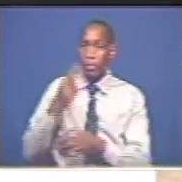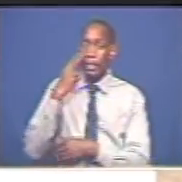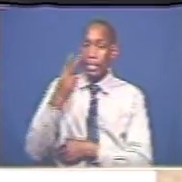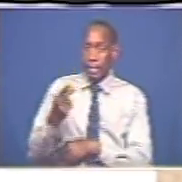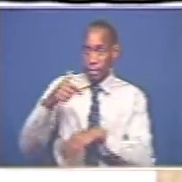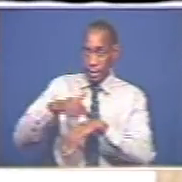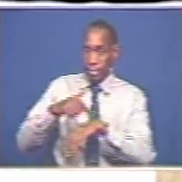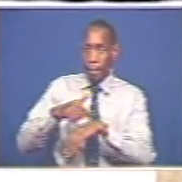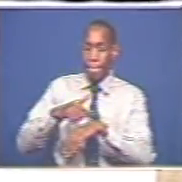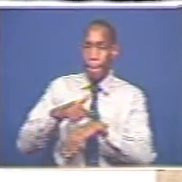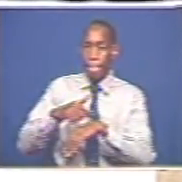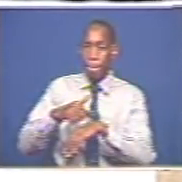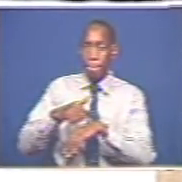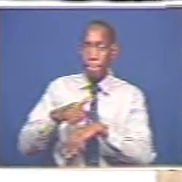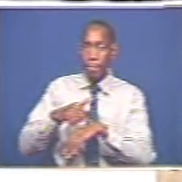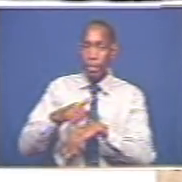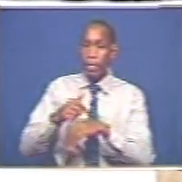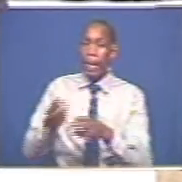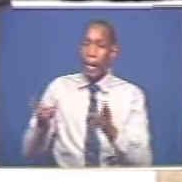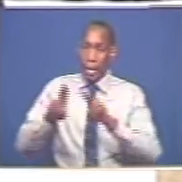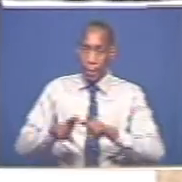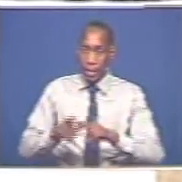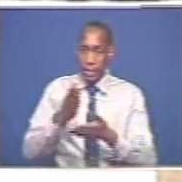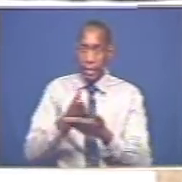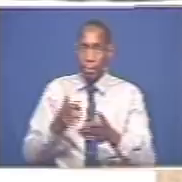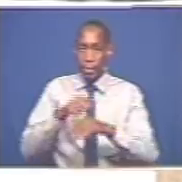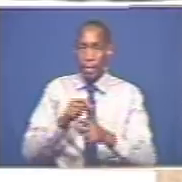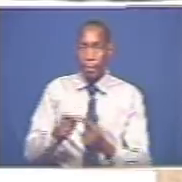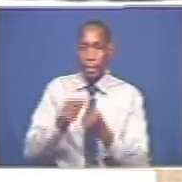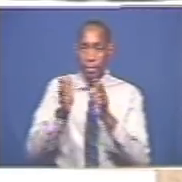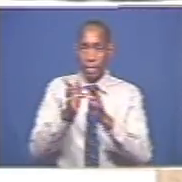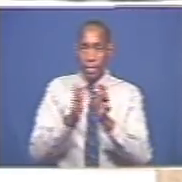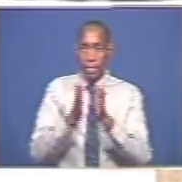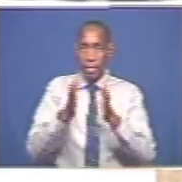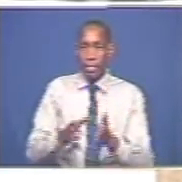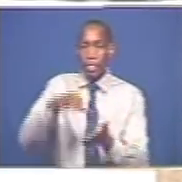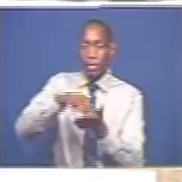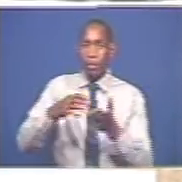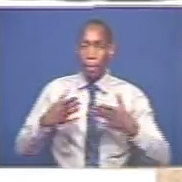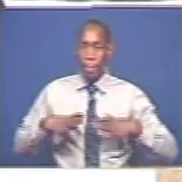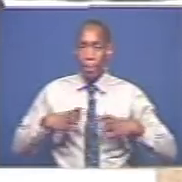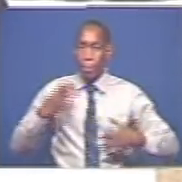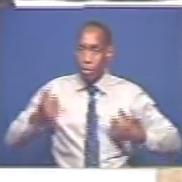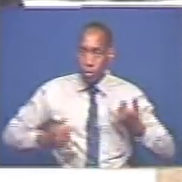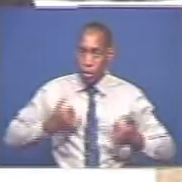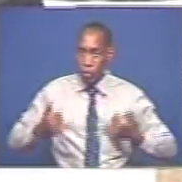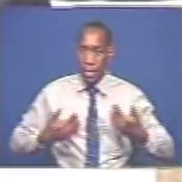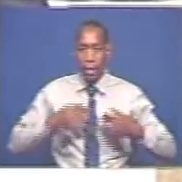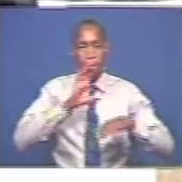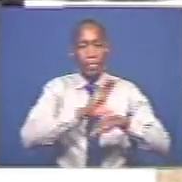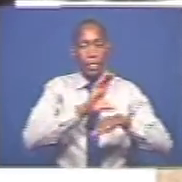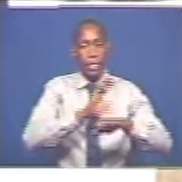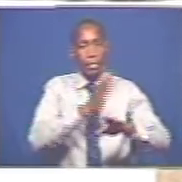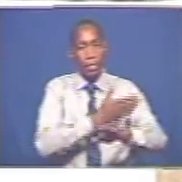when it's happening. Because sometimes, especially in a Christian setup, people can be joyous, happy. In church, they